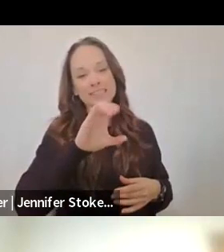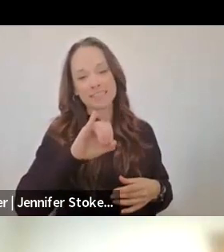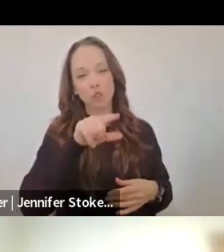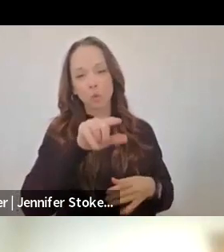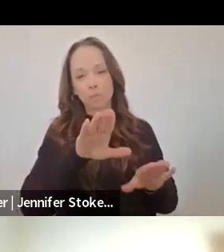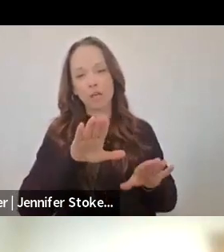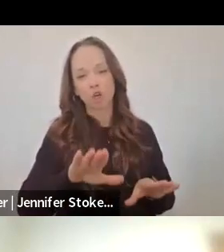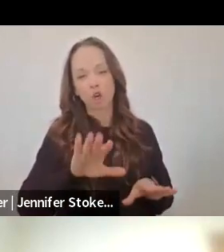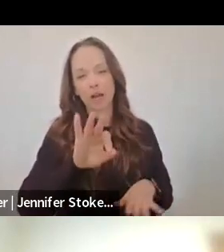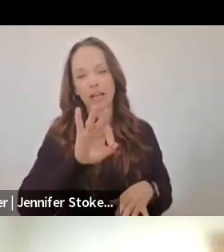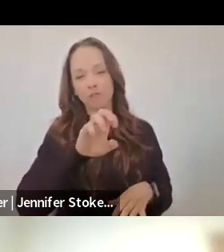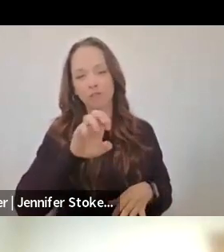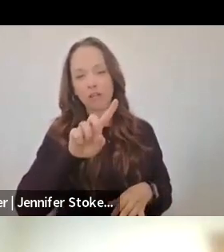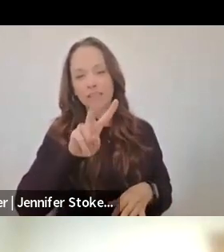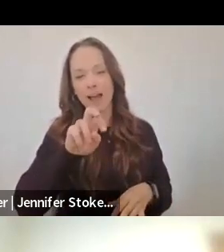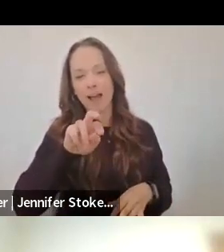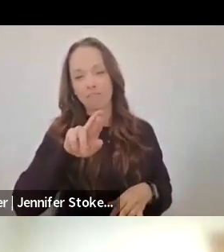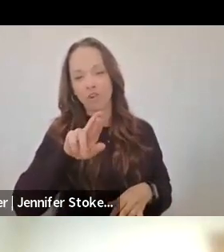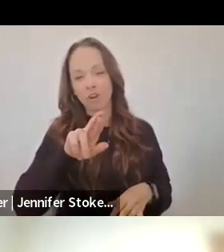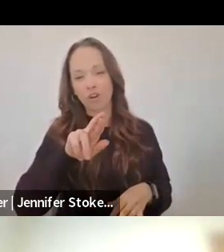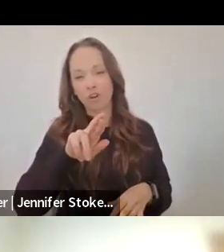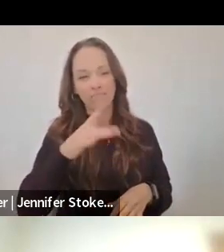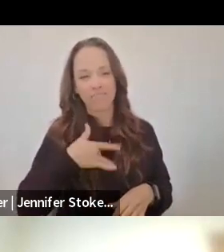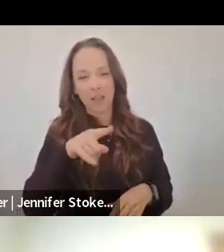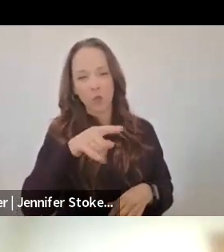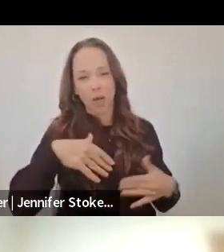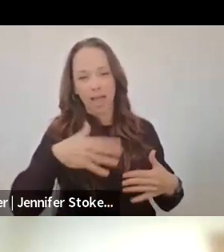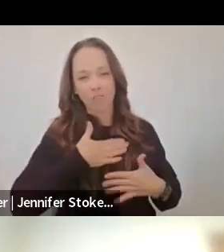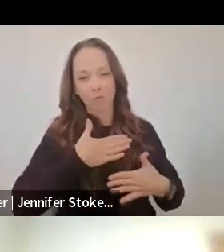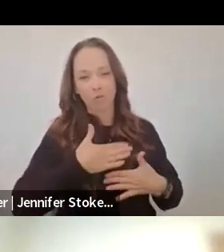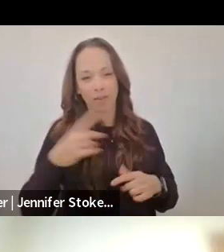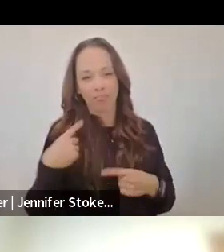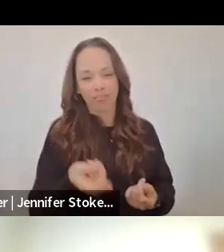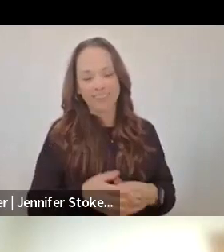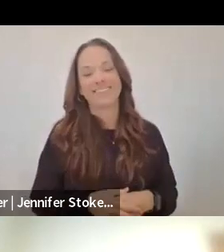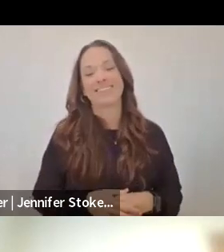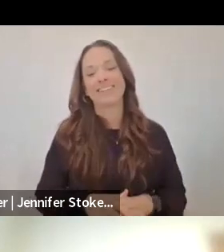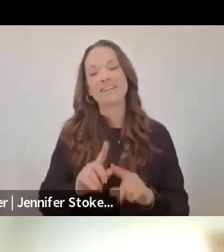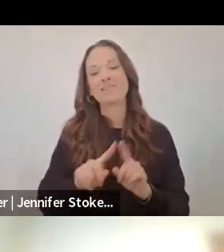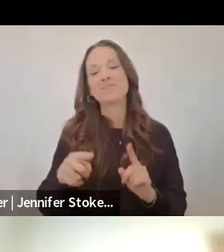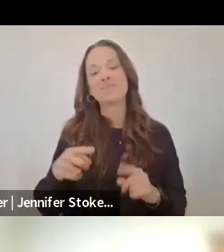think. I don't know that you've taken a breath, but the reason is because she is such an